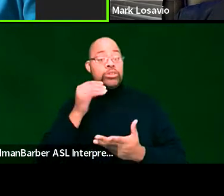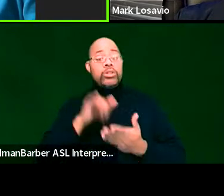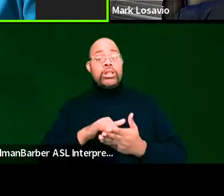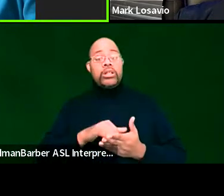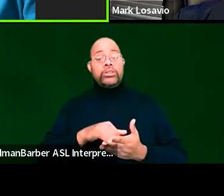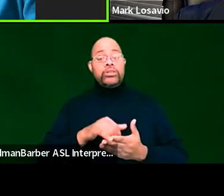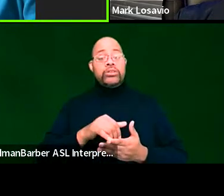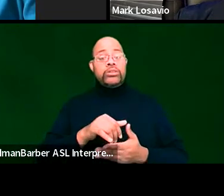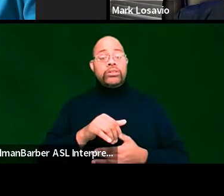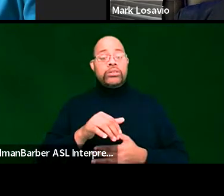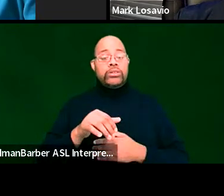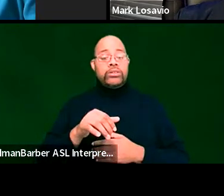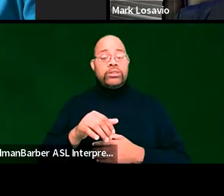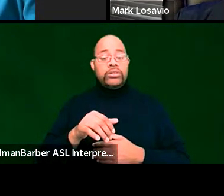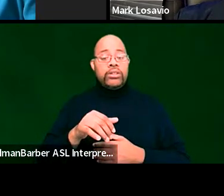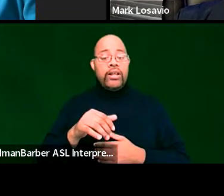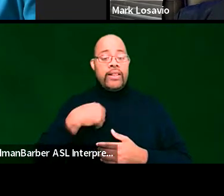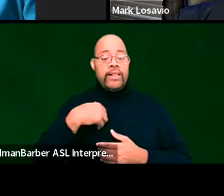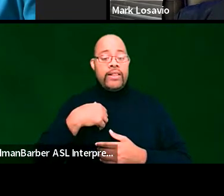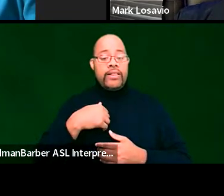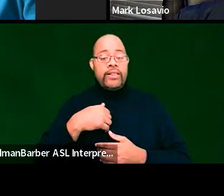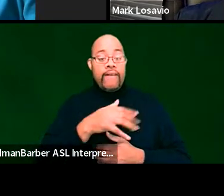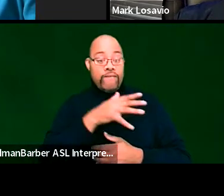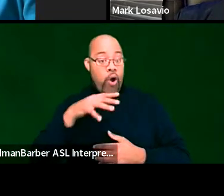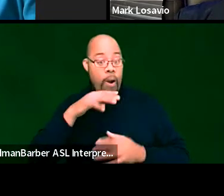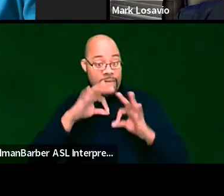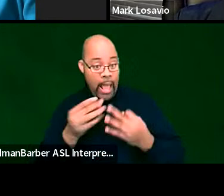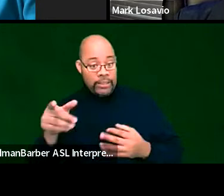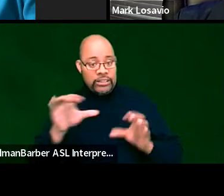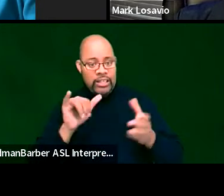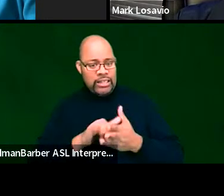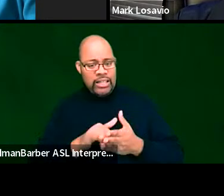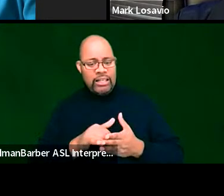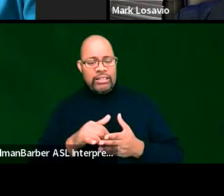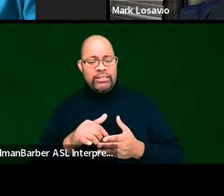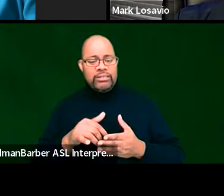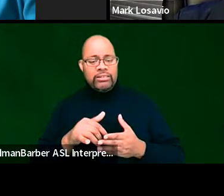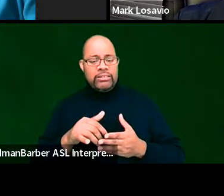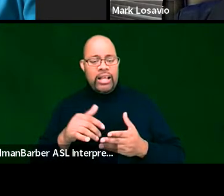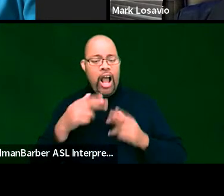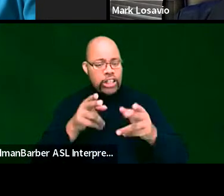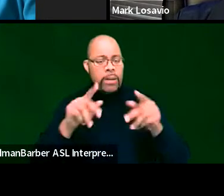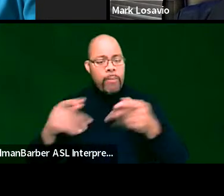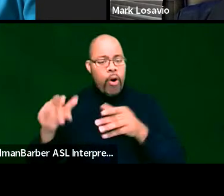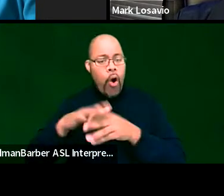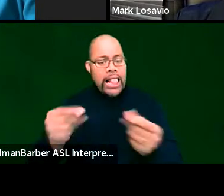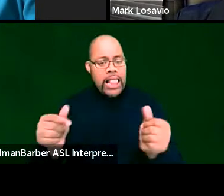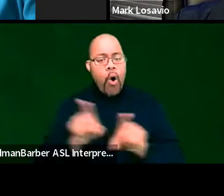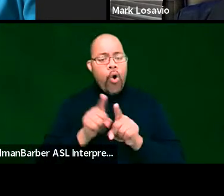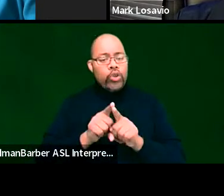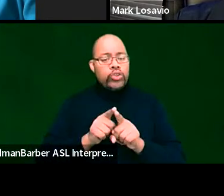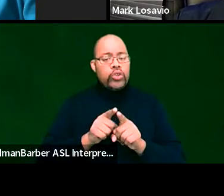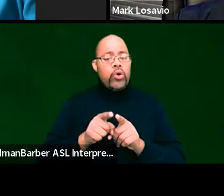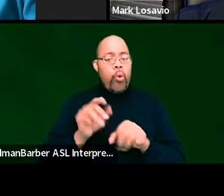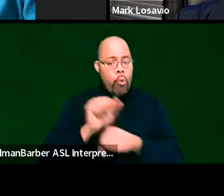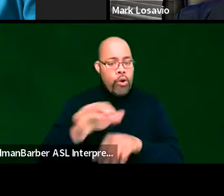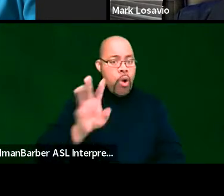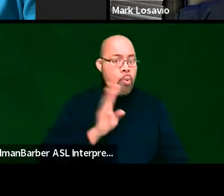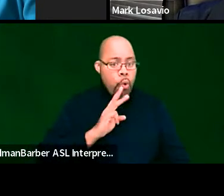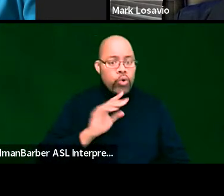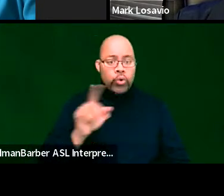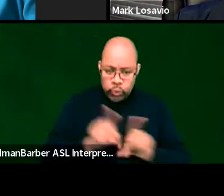farm family that they had their farm. They did hunting parties on their land, but they also were watermen. They worked that